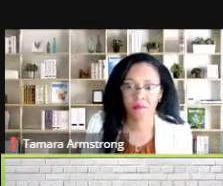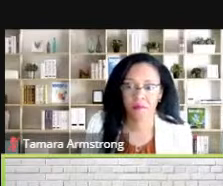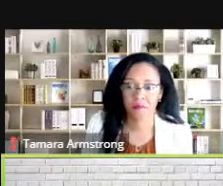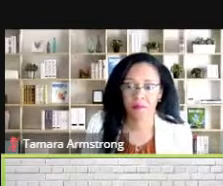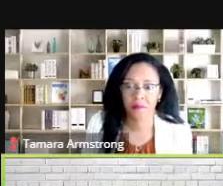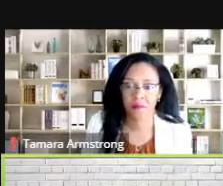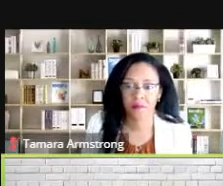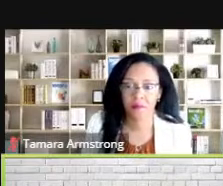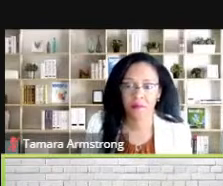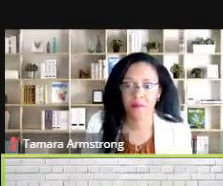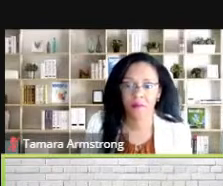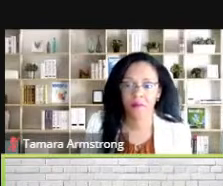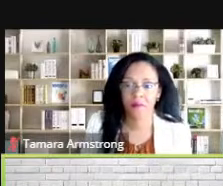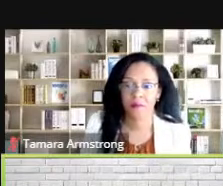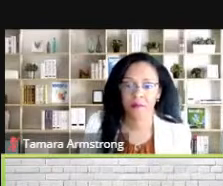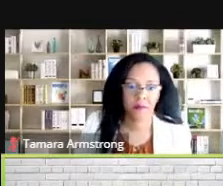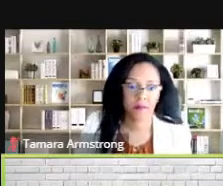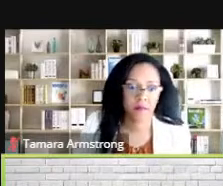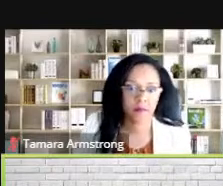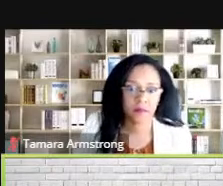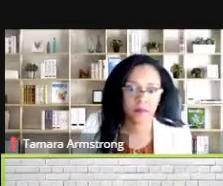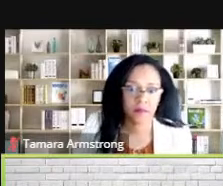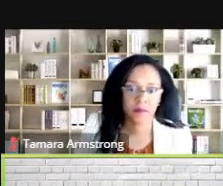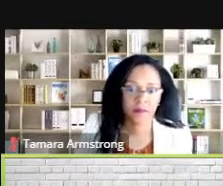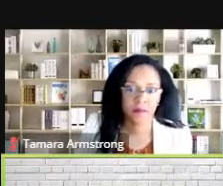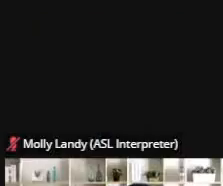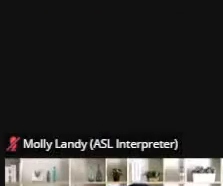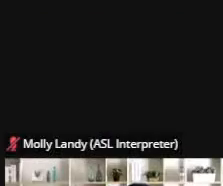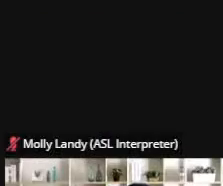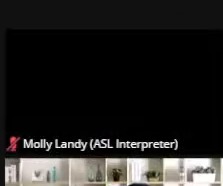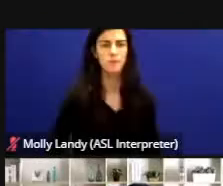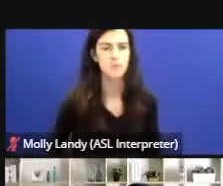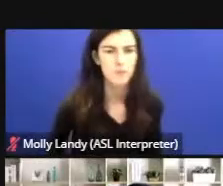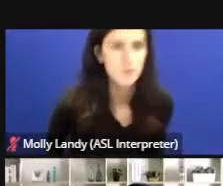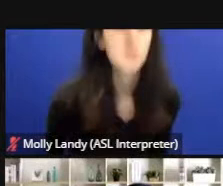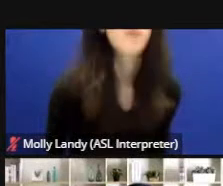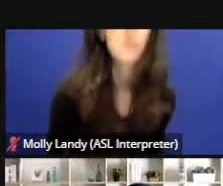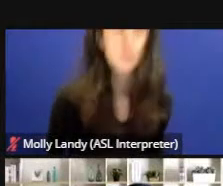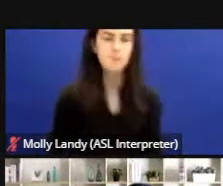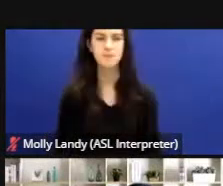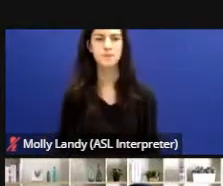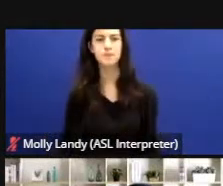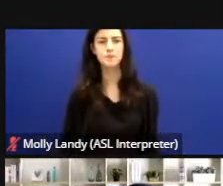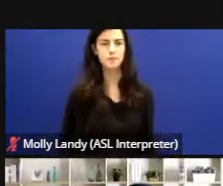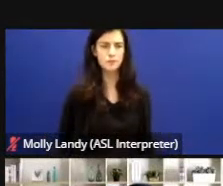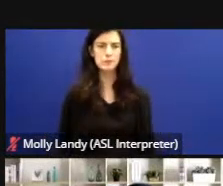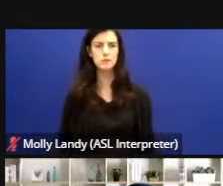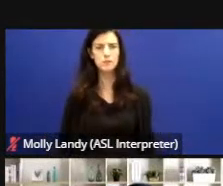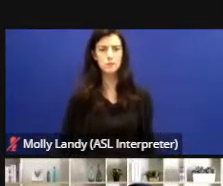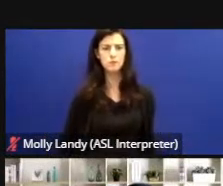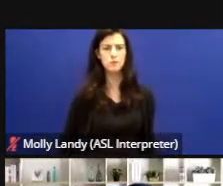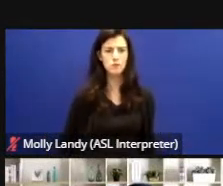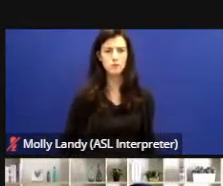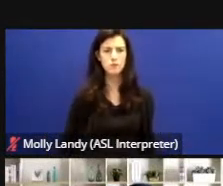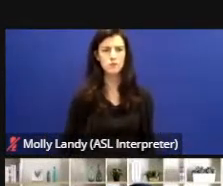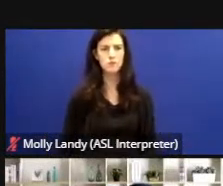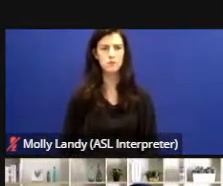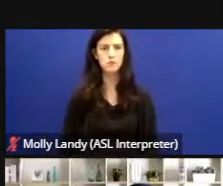anymore? I mean, Comments, your 3 minutes is up. Thank you. Next speaker.